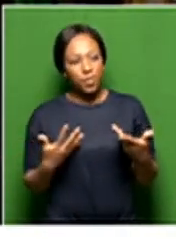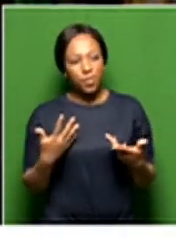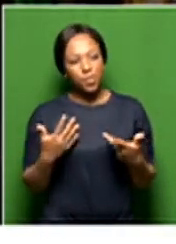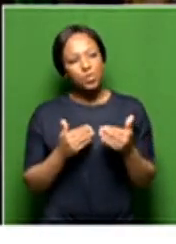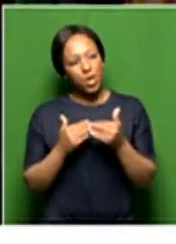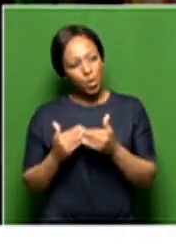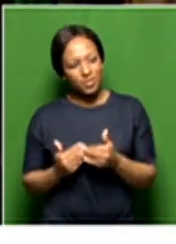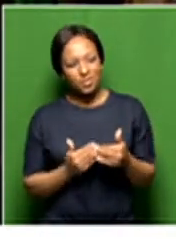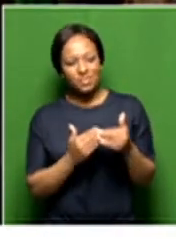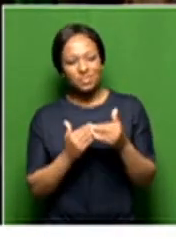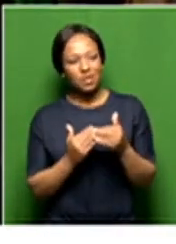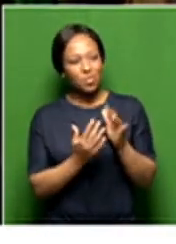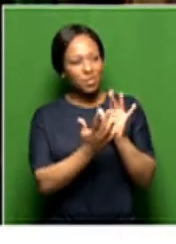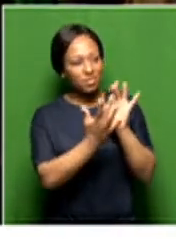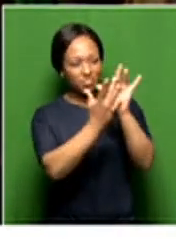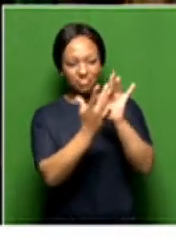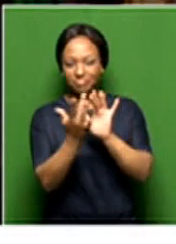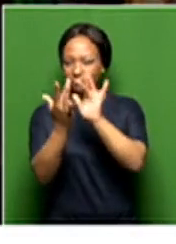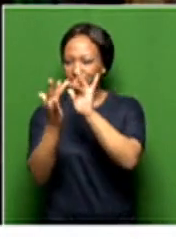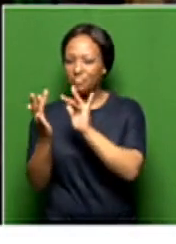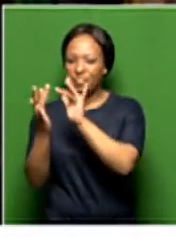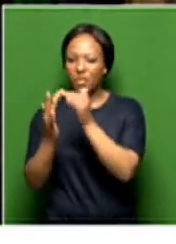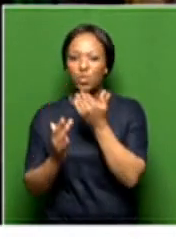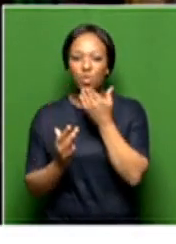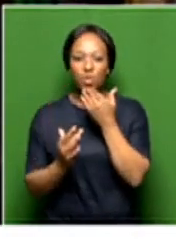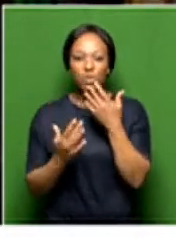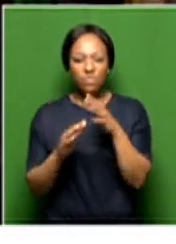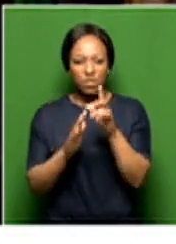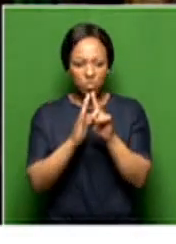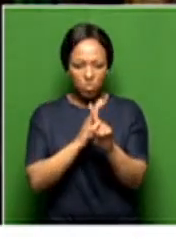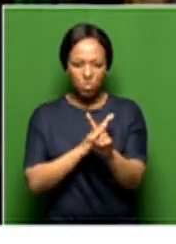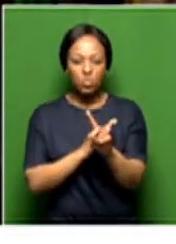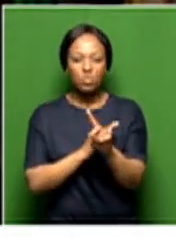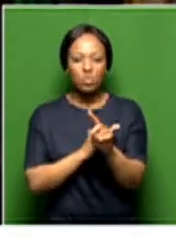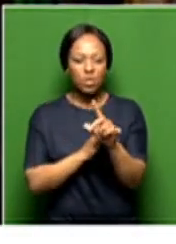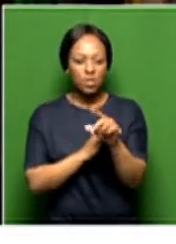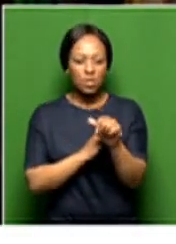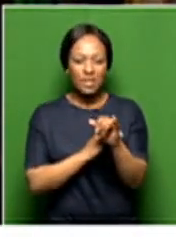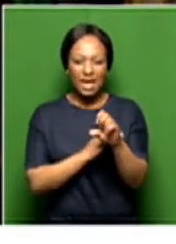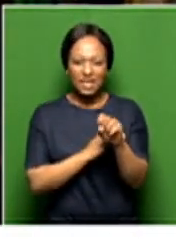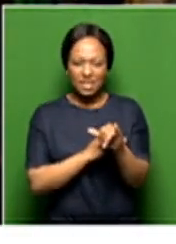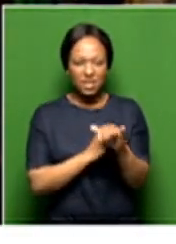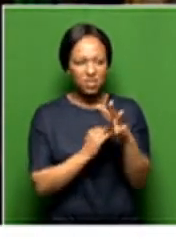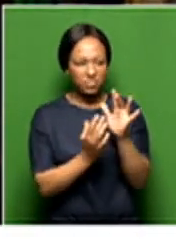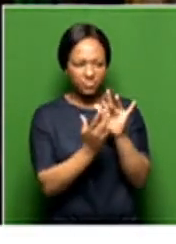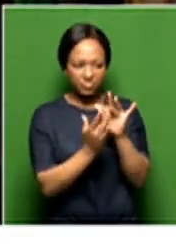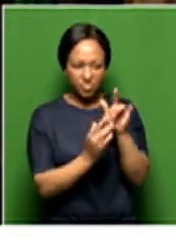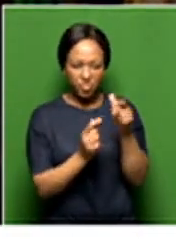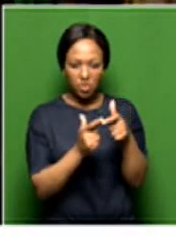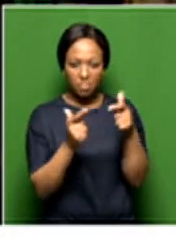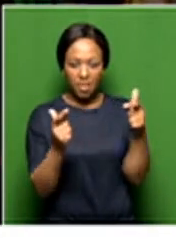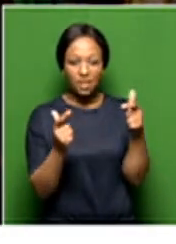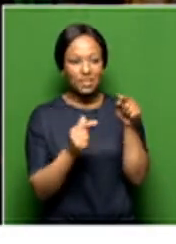conscientious about who we speak to with this. We launched officially at Rocking the Daisies, which I'm sure you know is one of the biggest